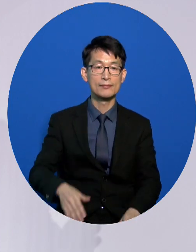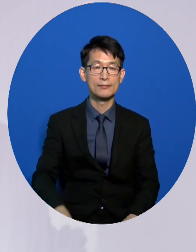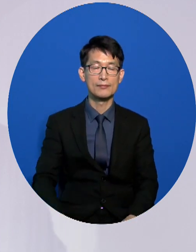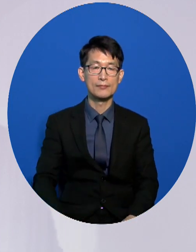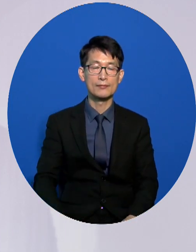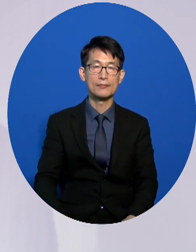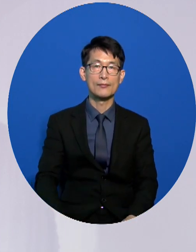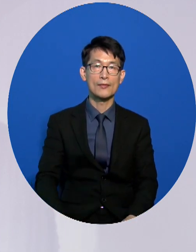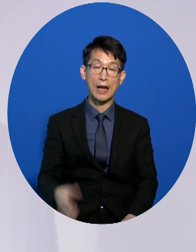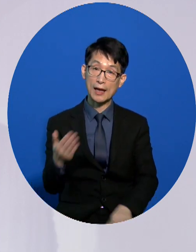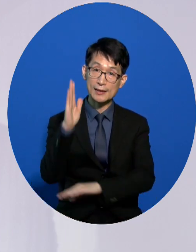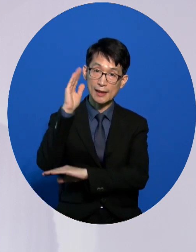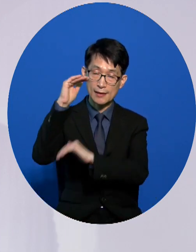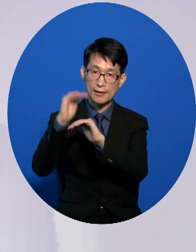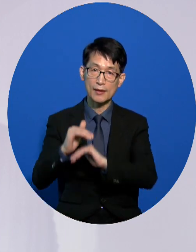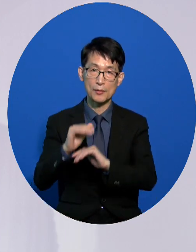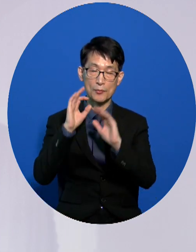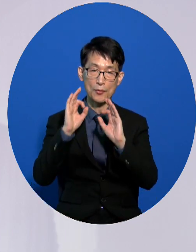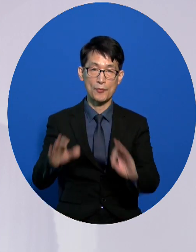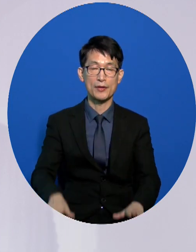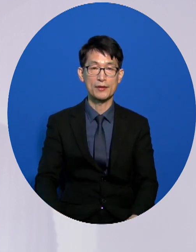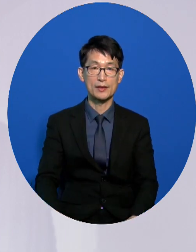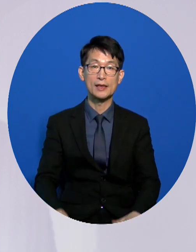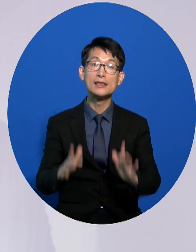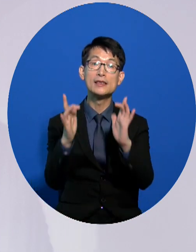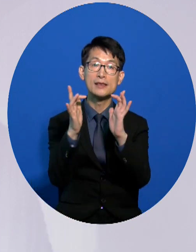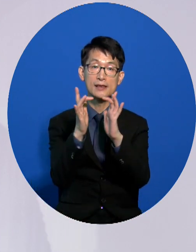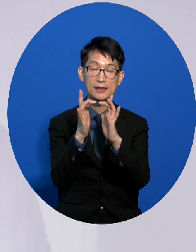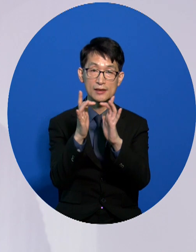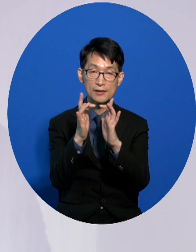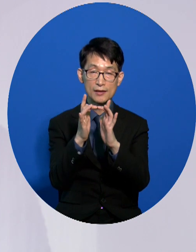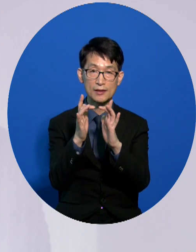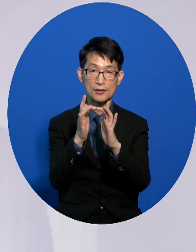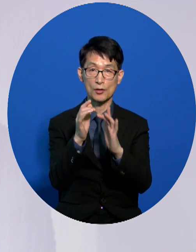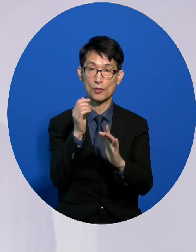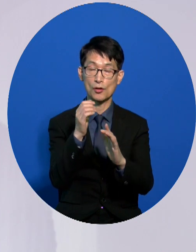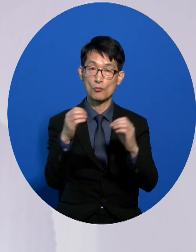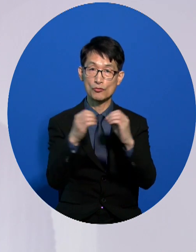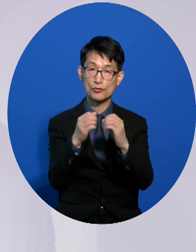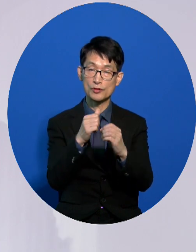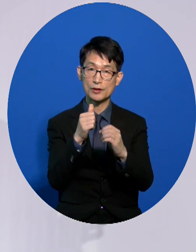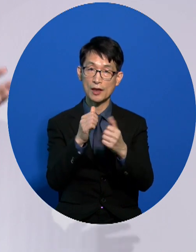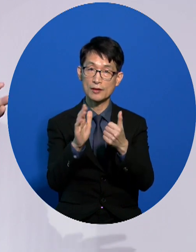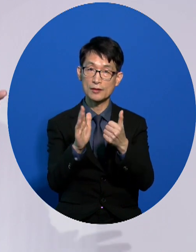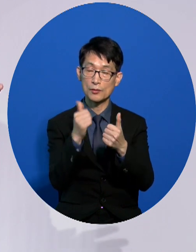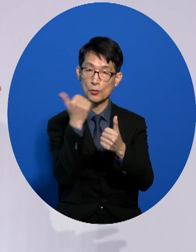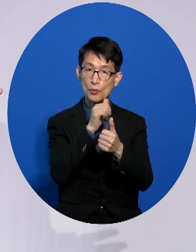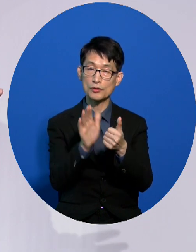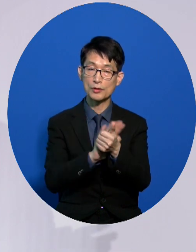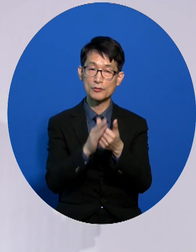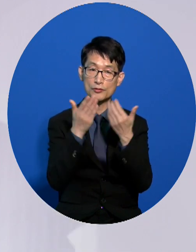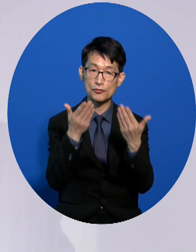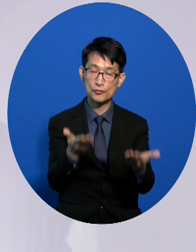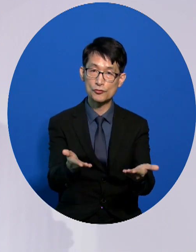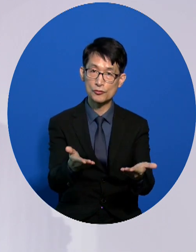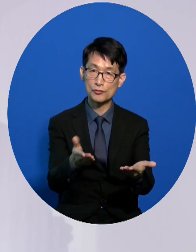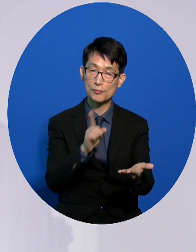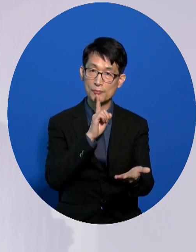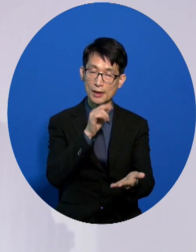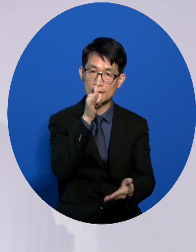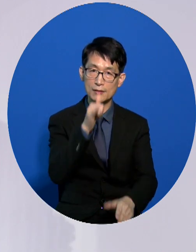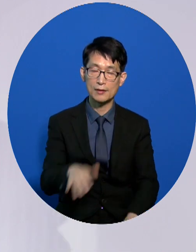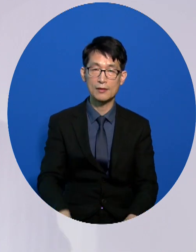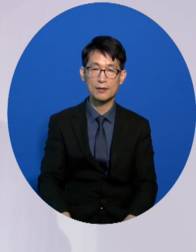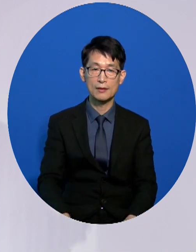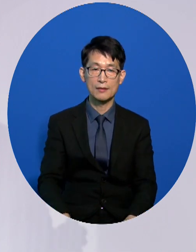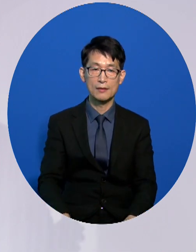actively participate in society. I will ask my second question. During your presentation, you said that you offer